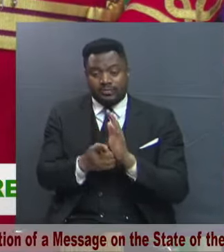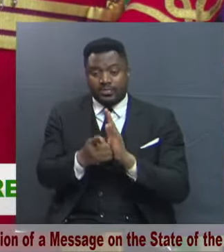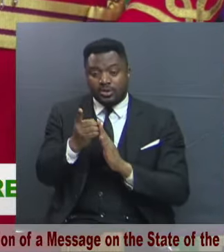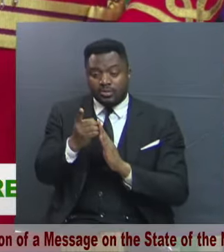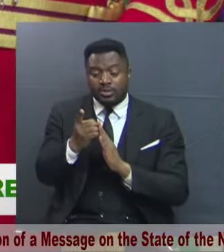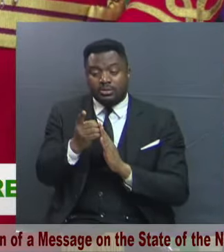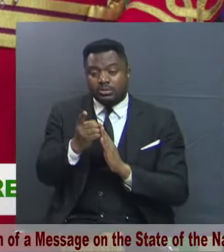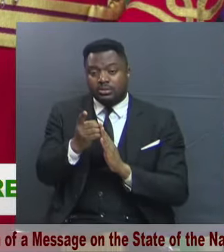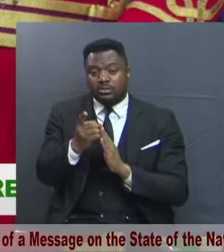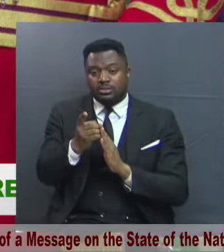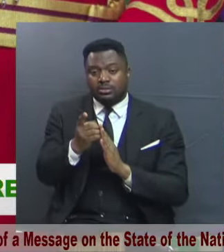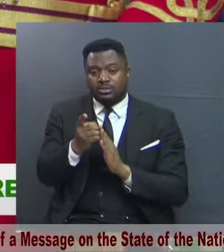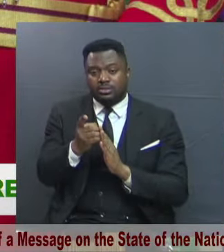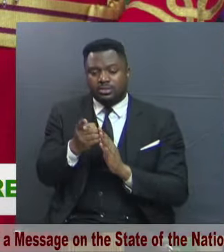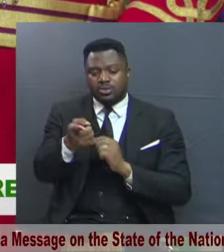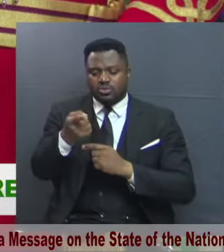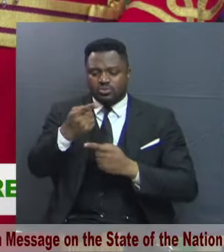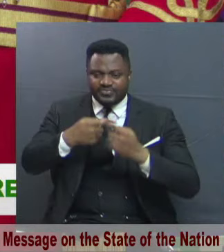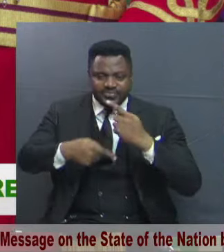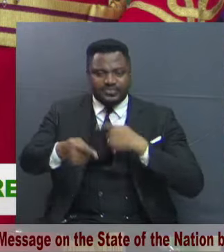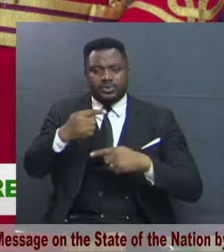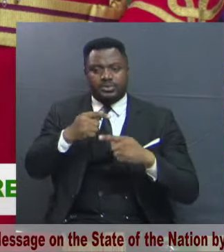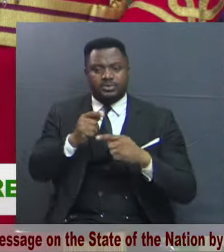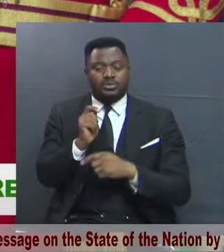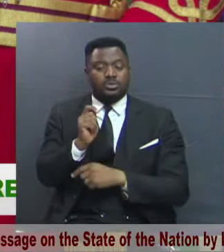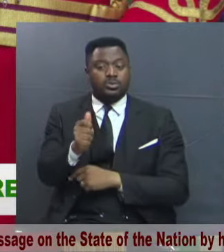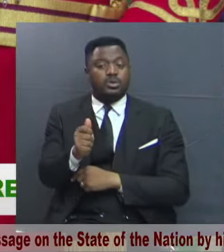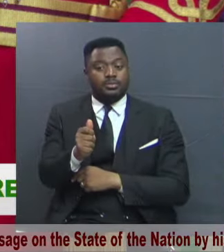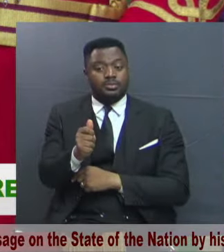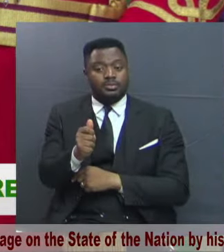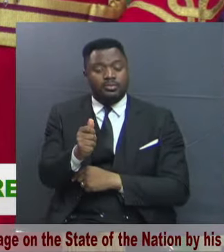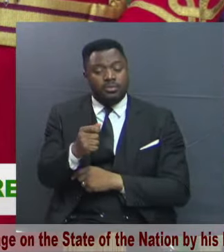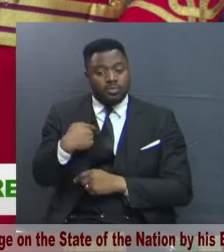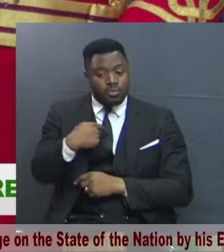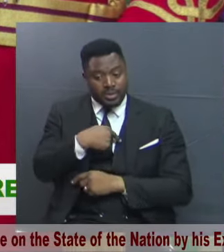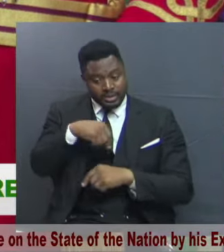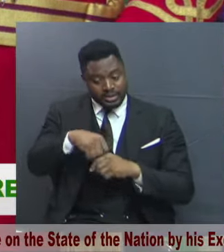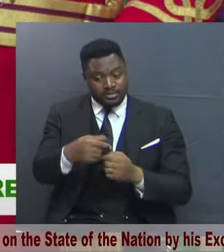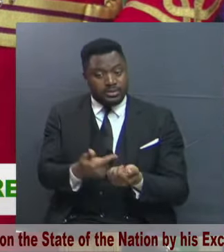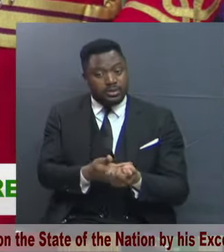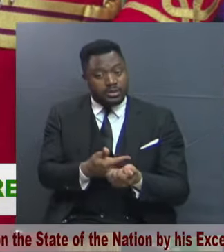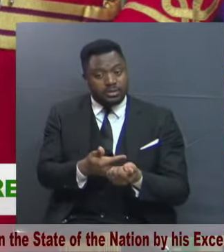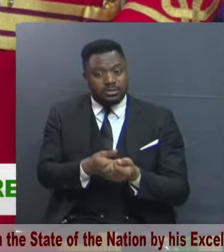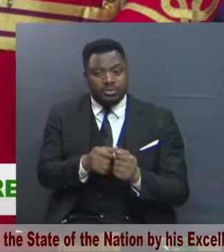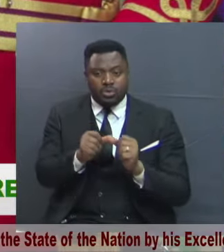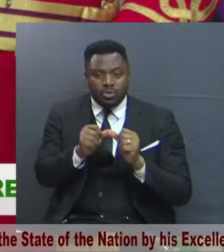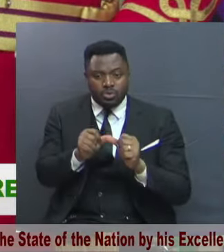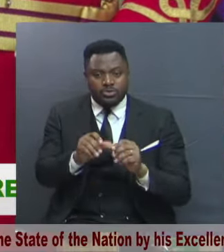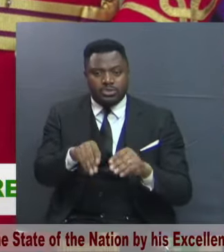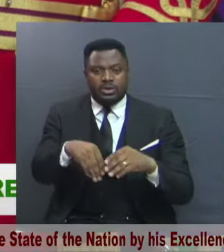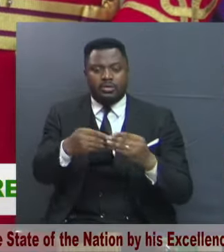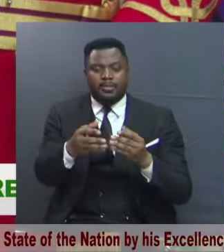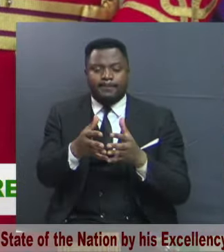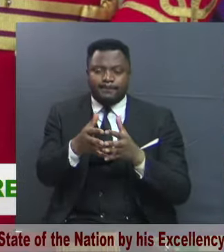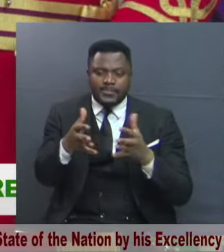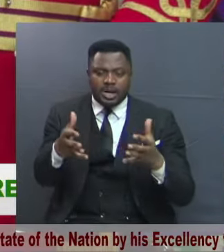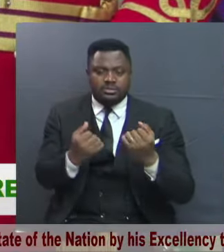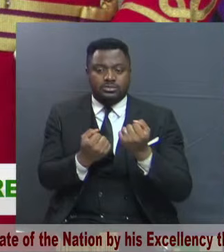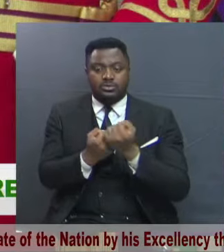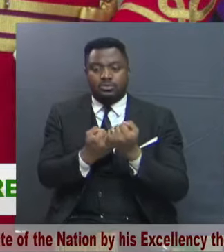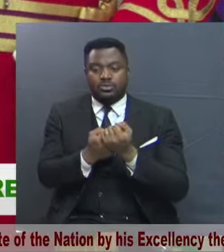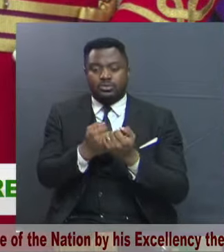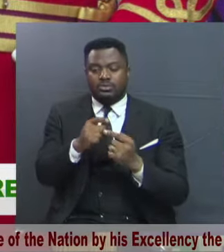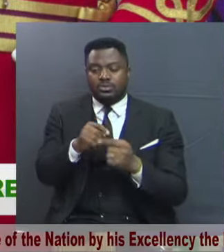is reversed as soon as possible and we in Ghana continue to give maximum support to